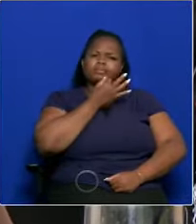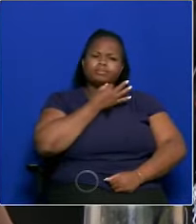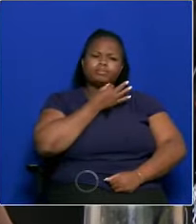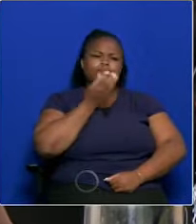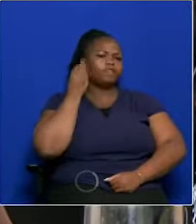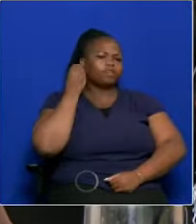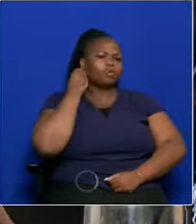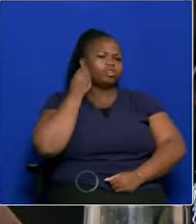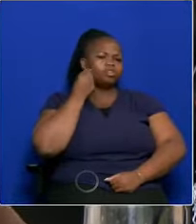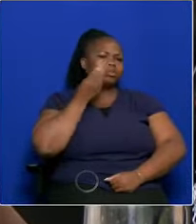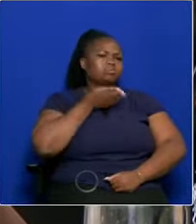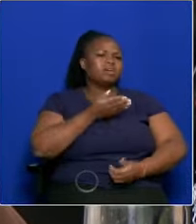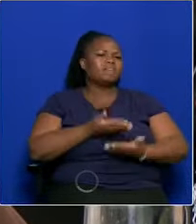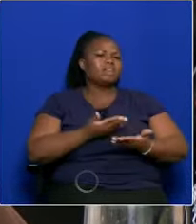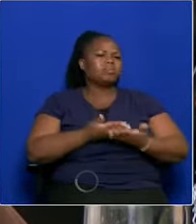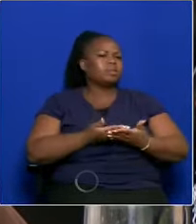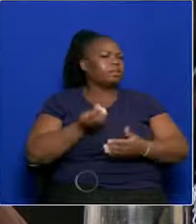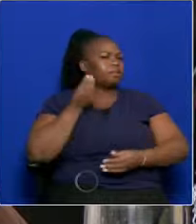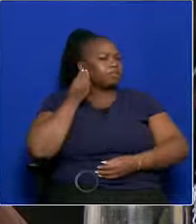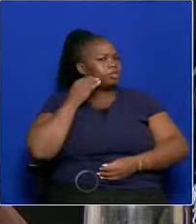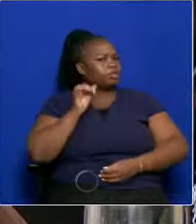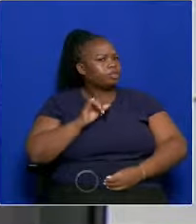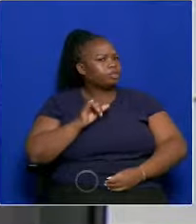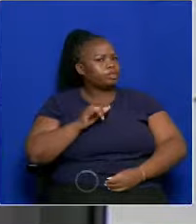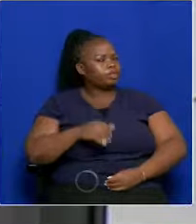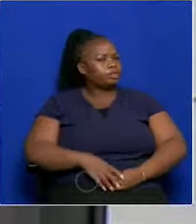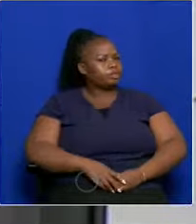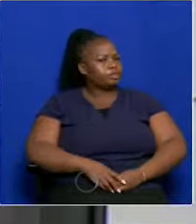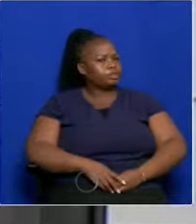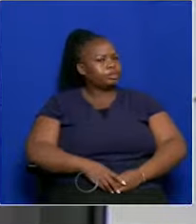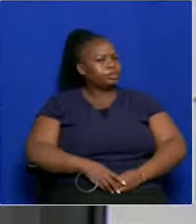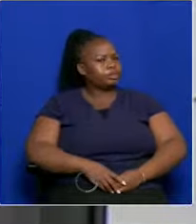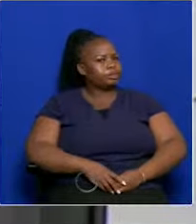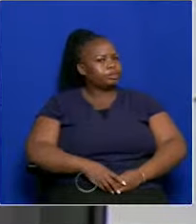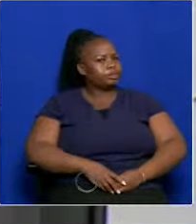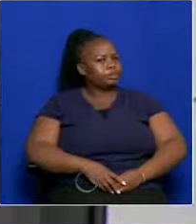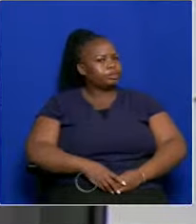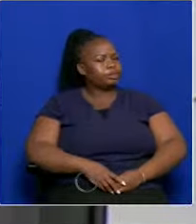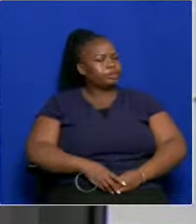available, what information was available on Mr. Matlala?